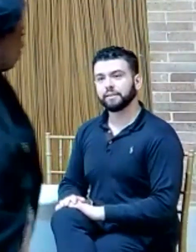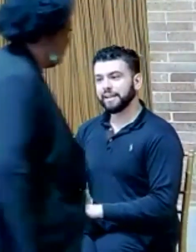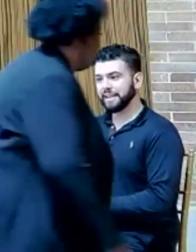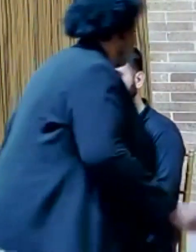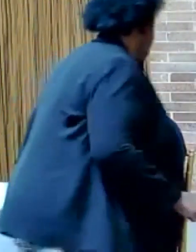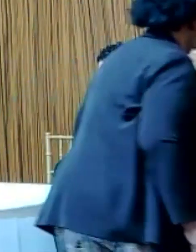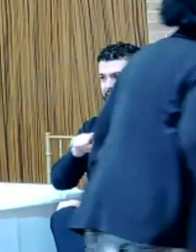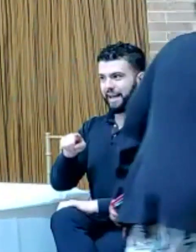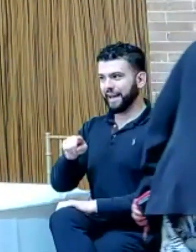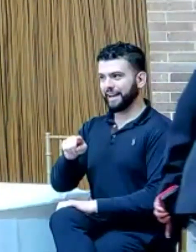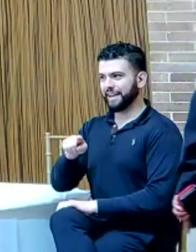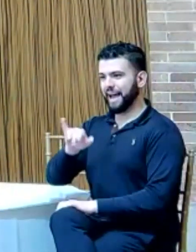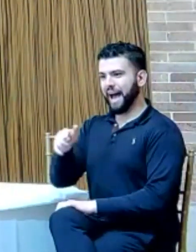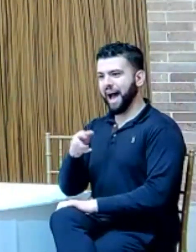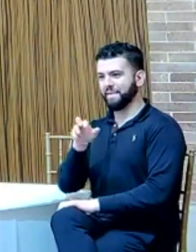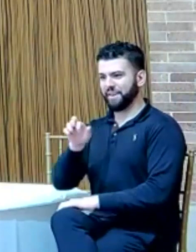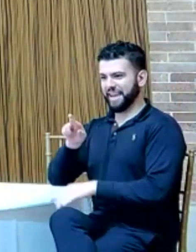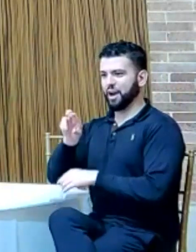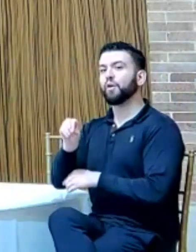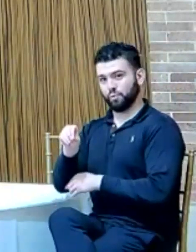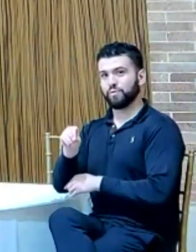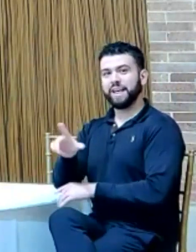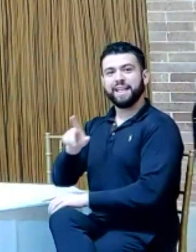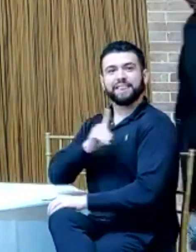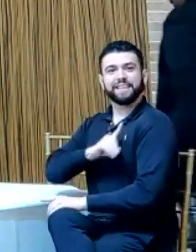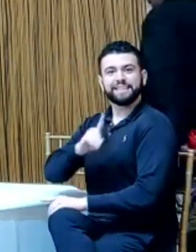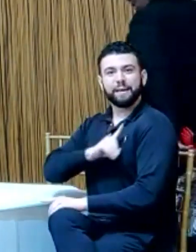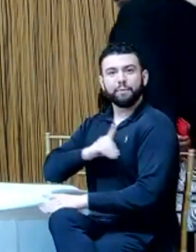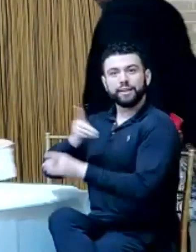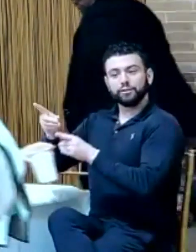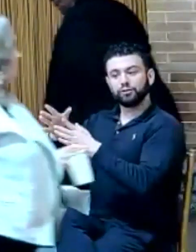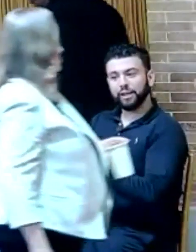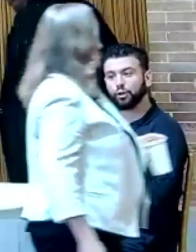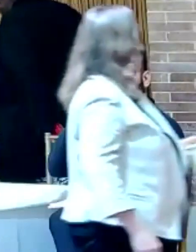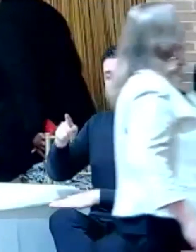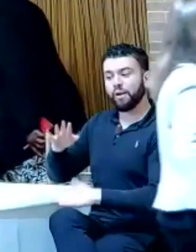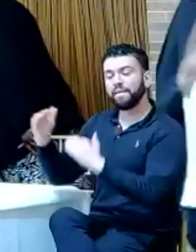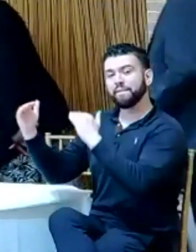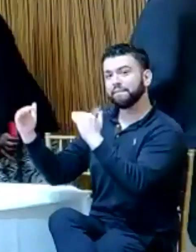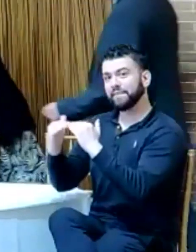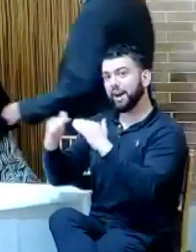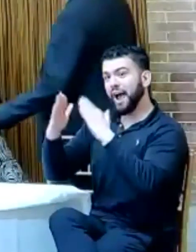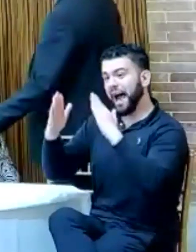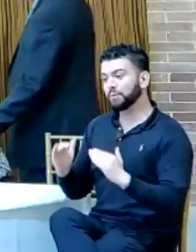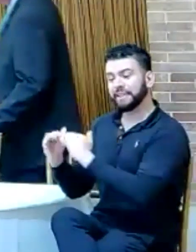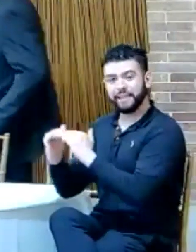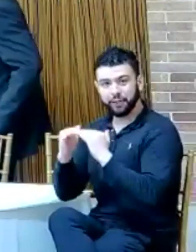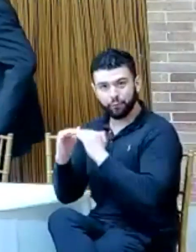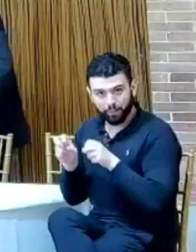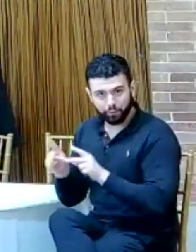Andino cabero the deputy director of housing fair housing equal